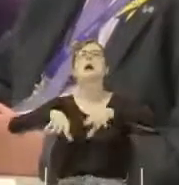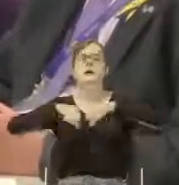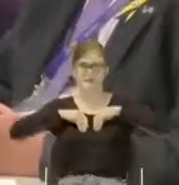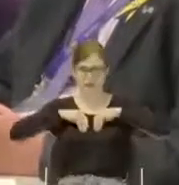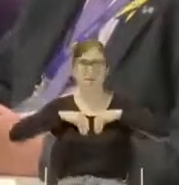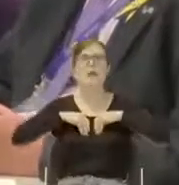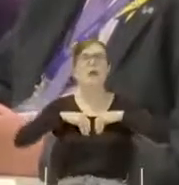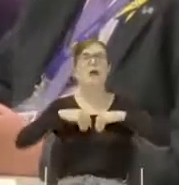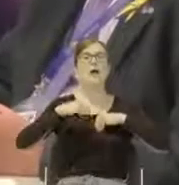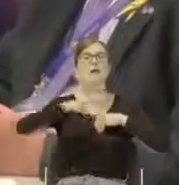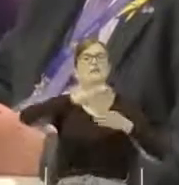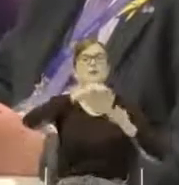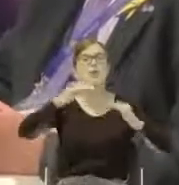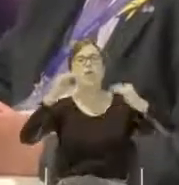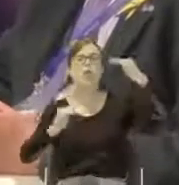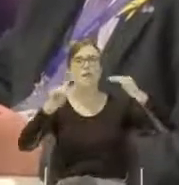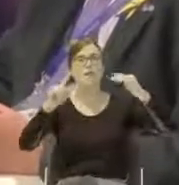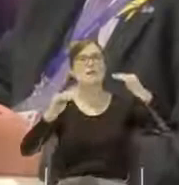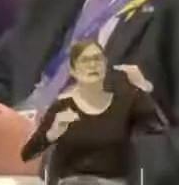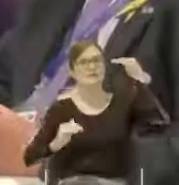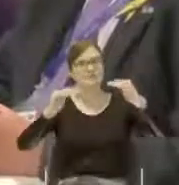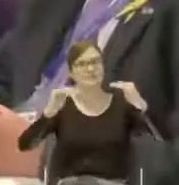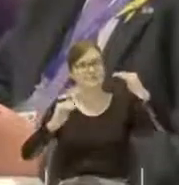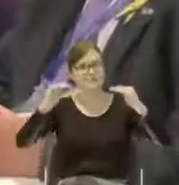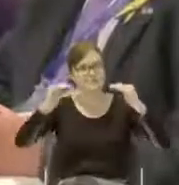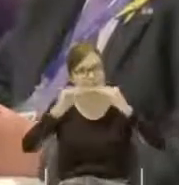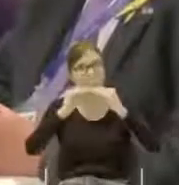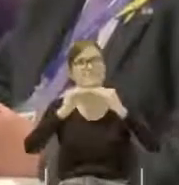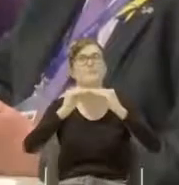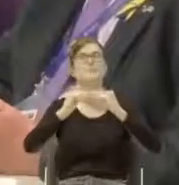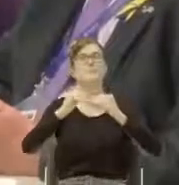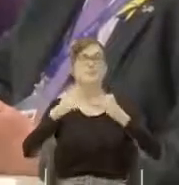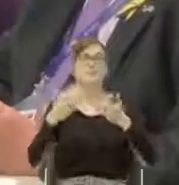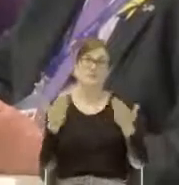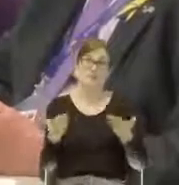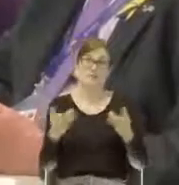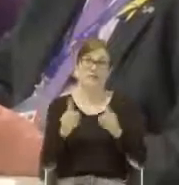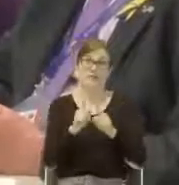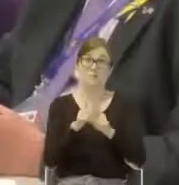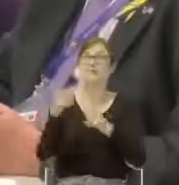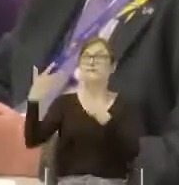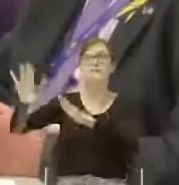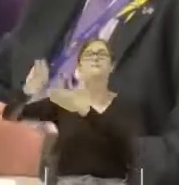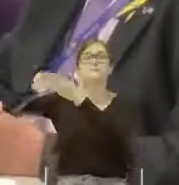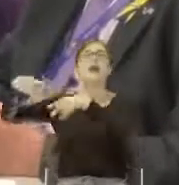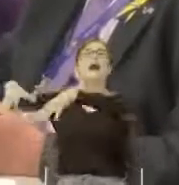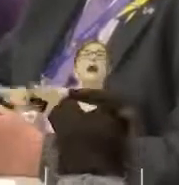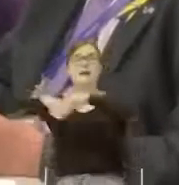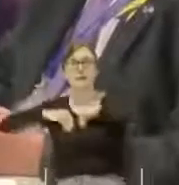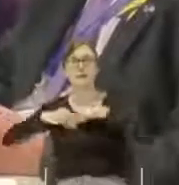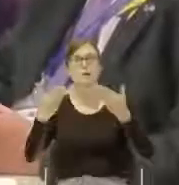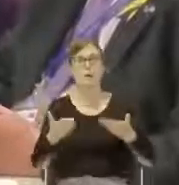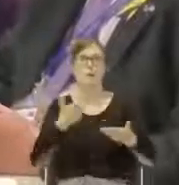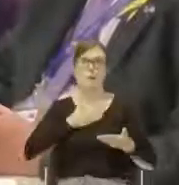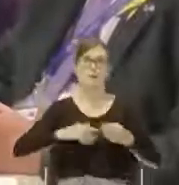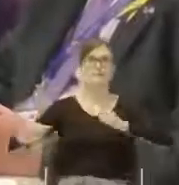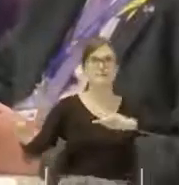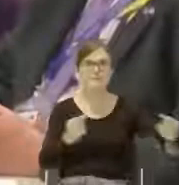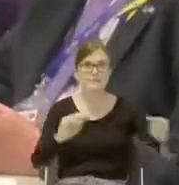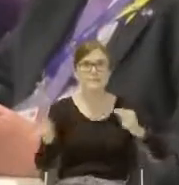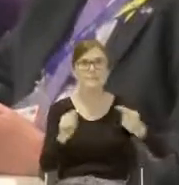So with less than 8 years to achieve the target set by the global goals, the time is short